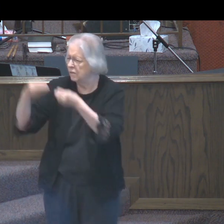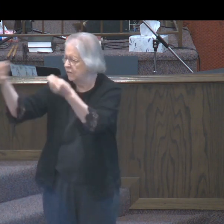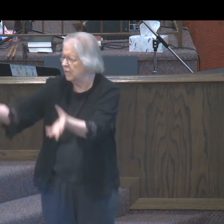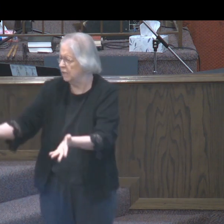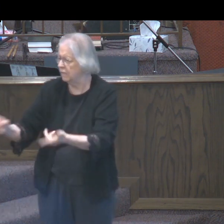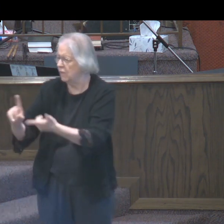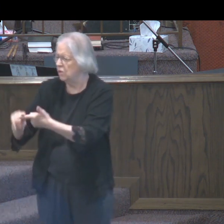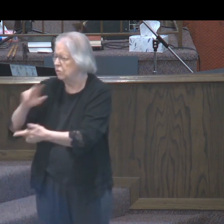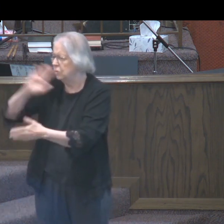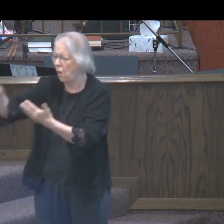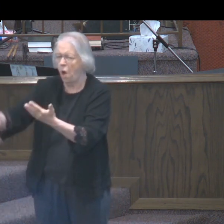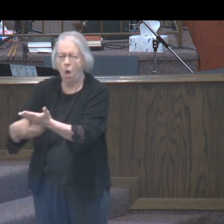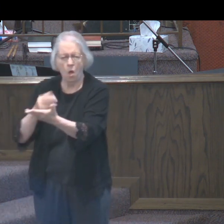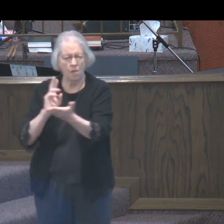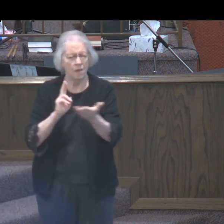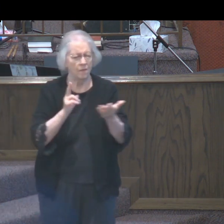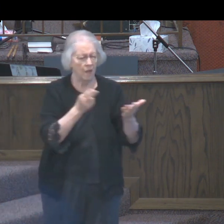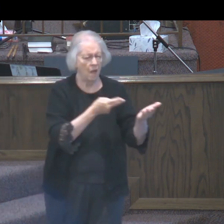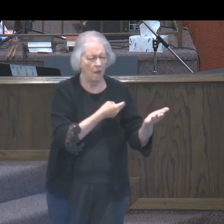Lord, teach us to just